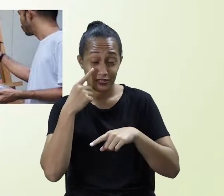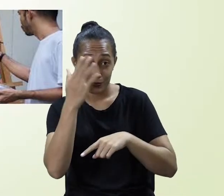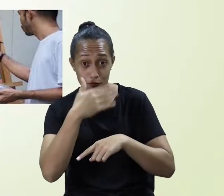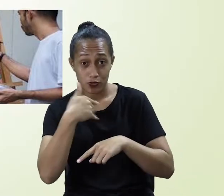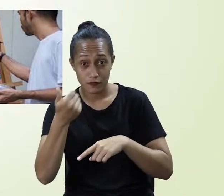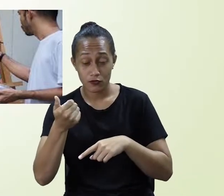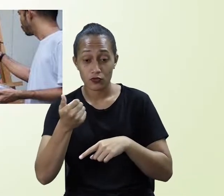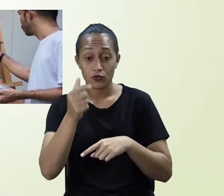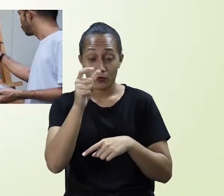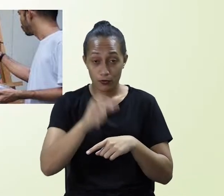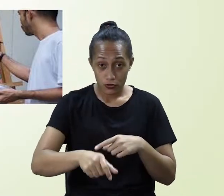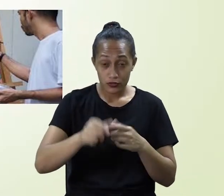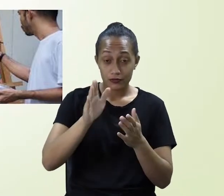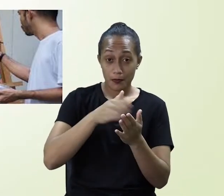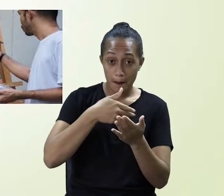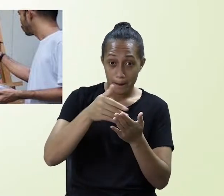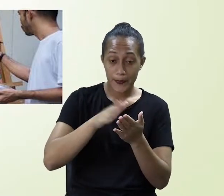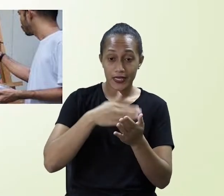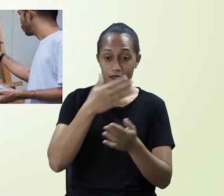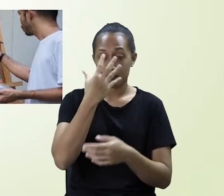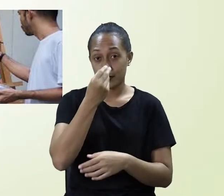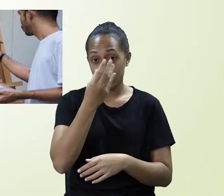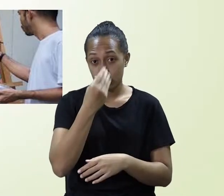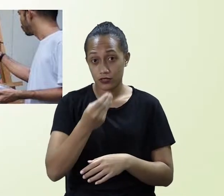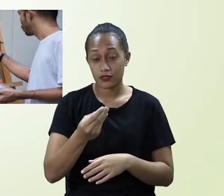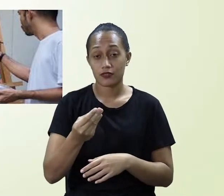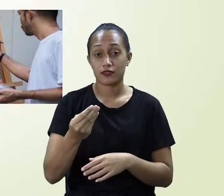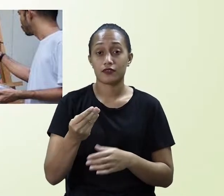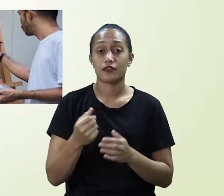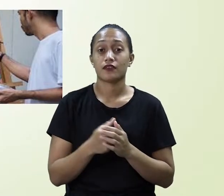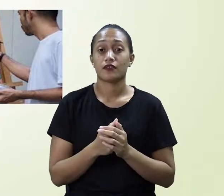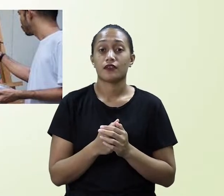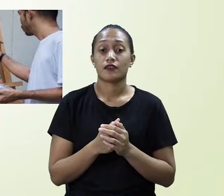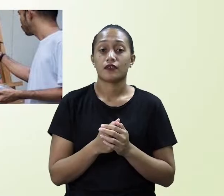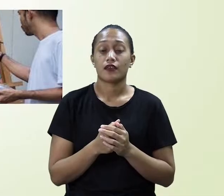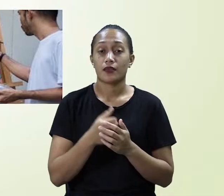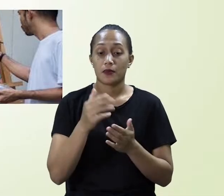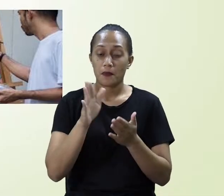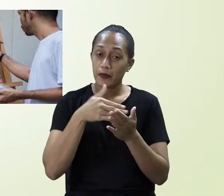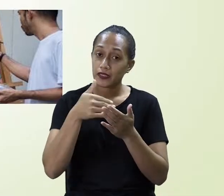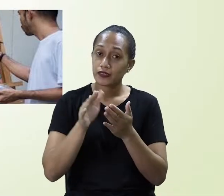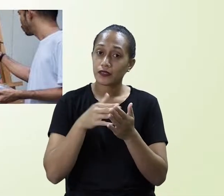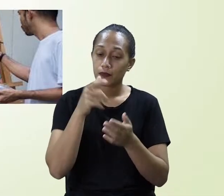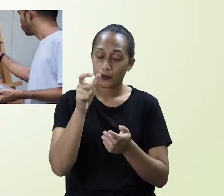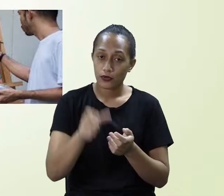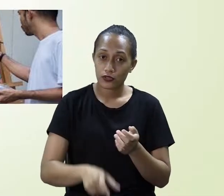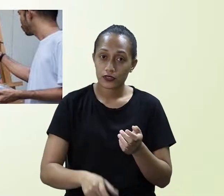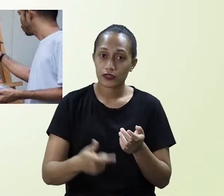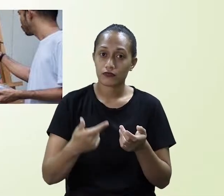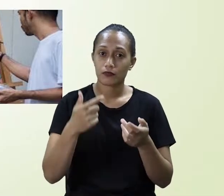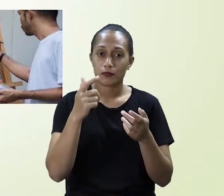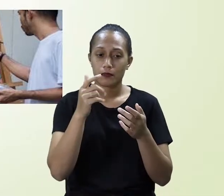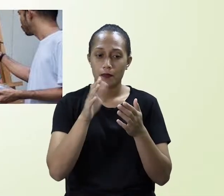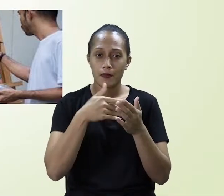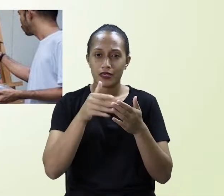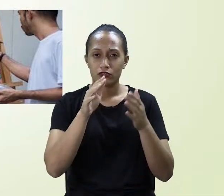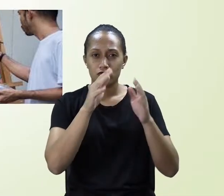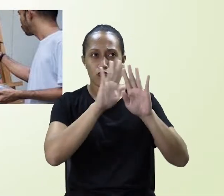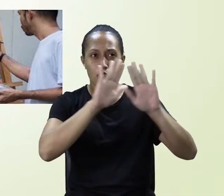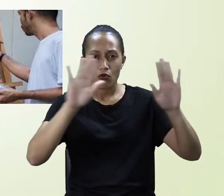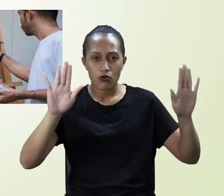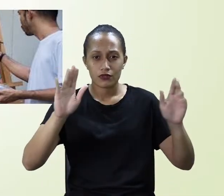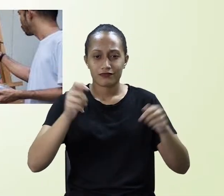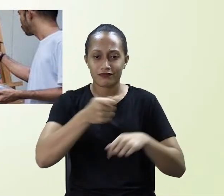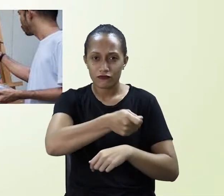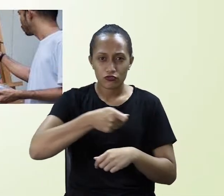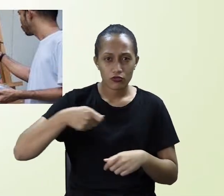paints walls, doors, and some other parts of the buildings as their job. So you look at the two pictures here